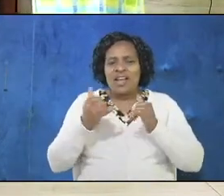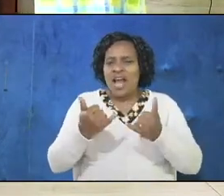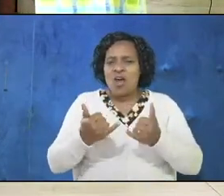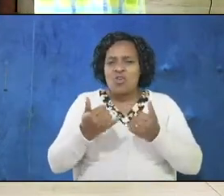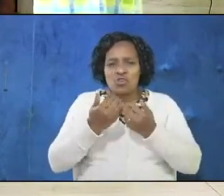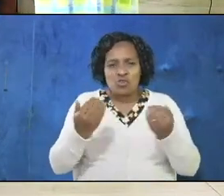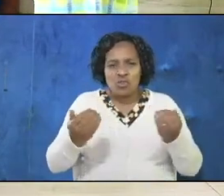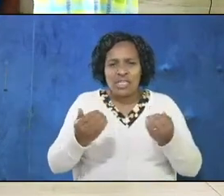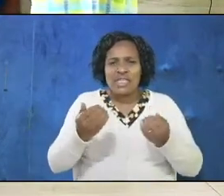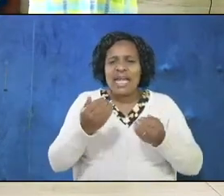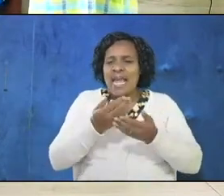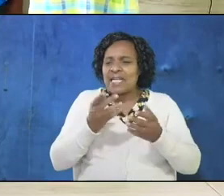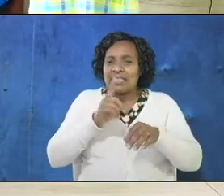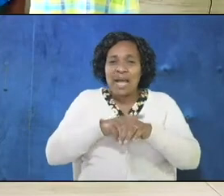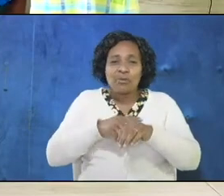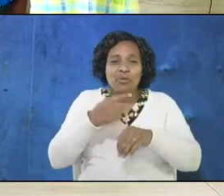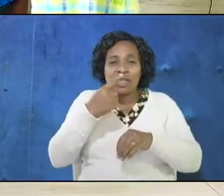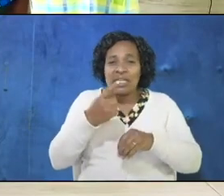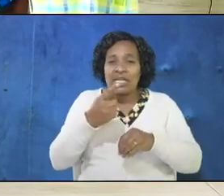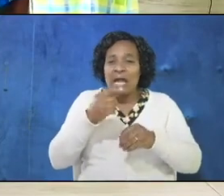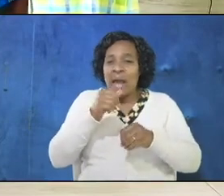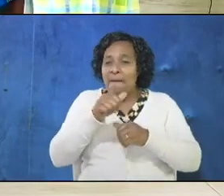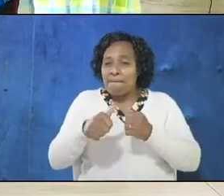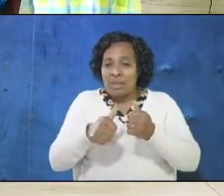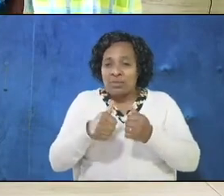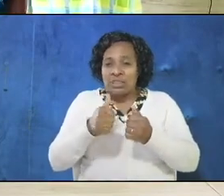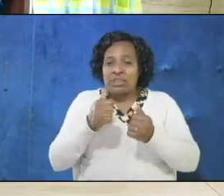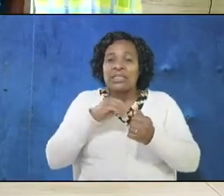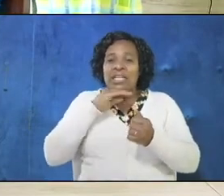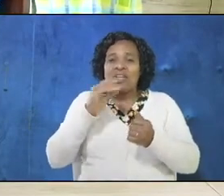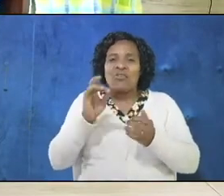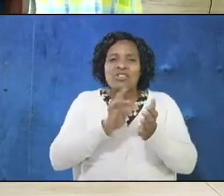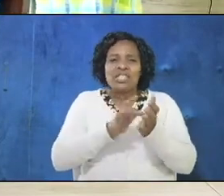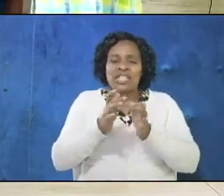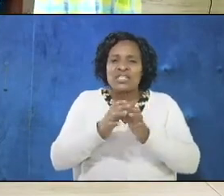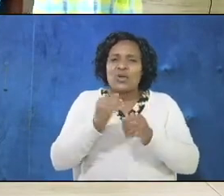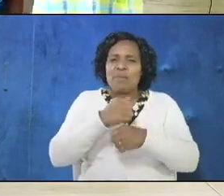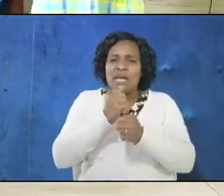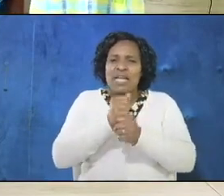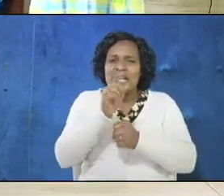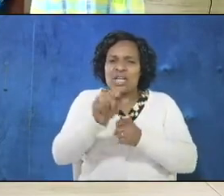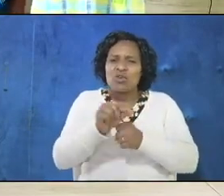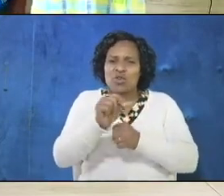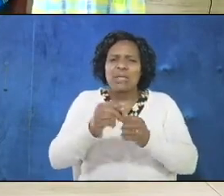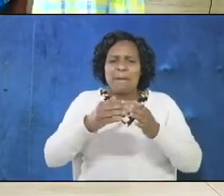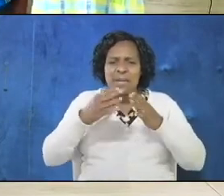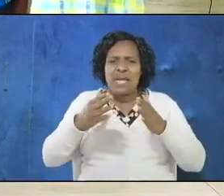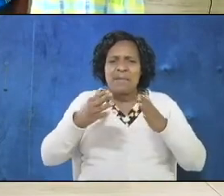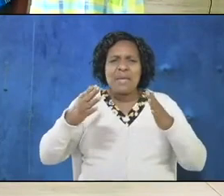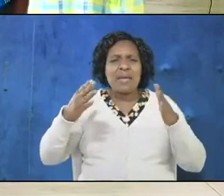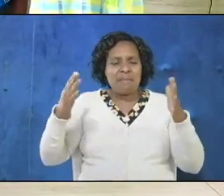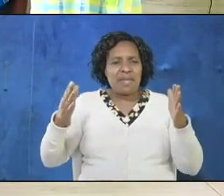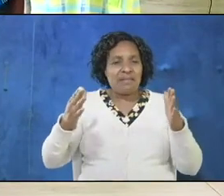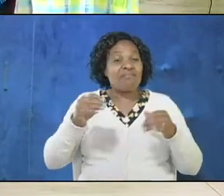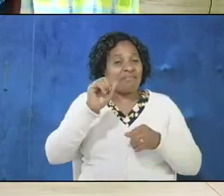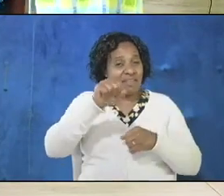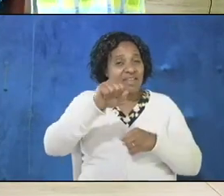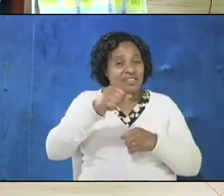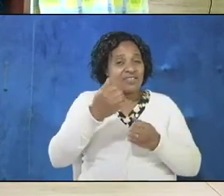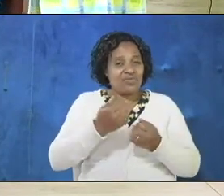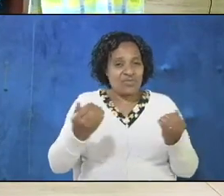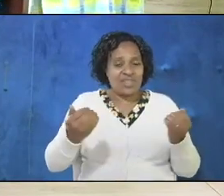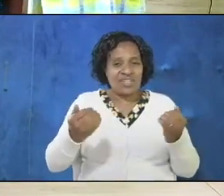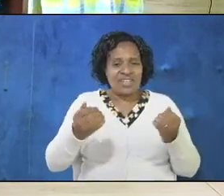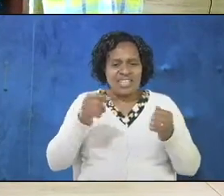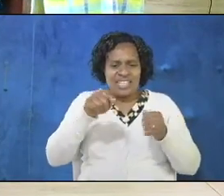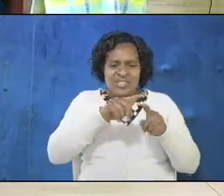time you tell someone about the death of Jesus, you're making the cross bigger and bigger and bigger. Yes, children, at